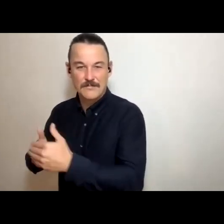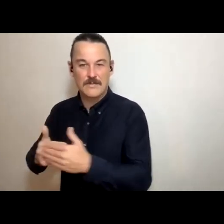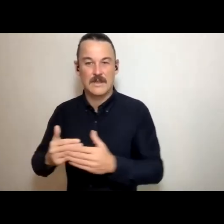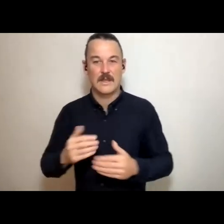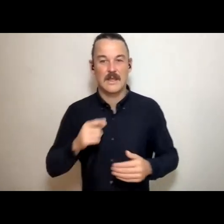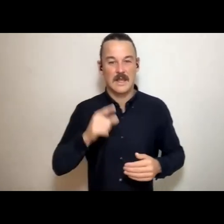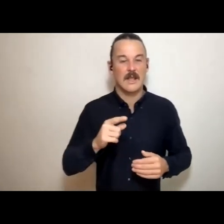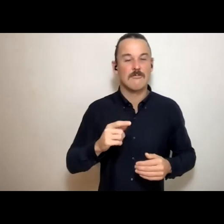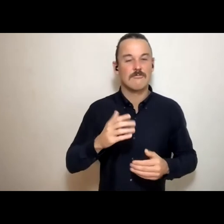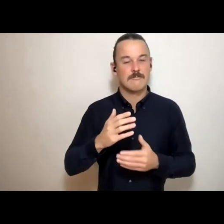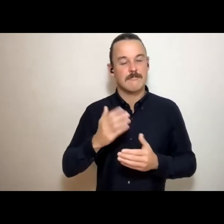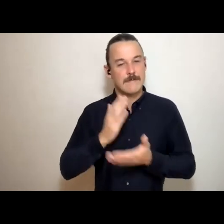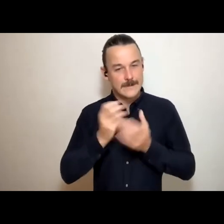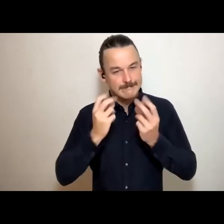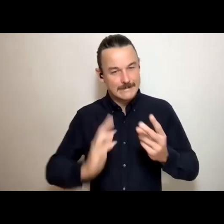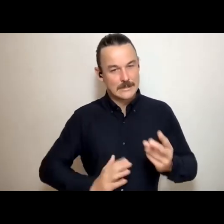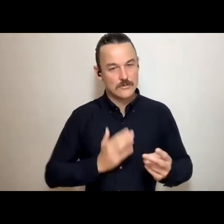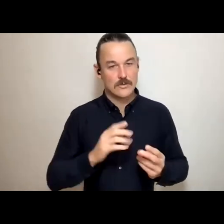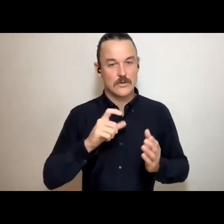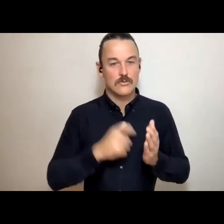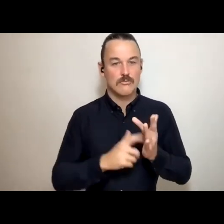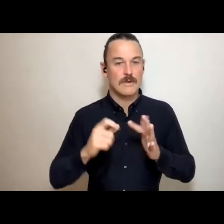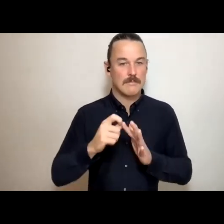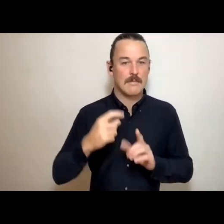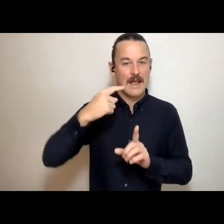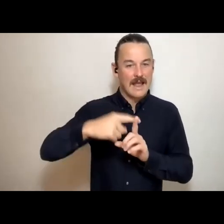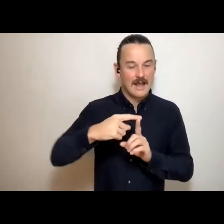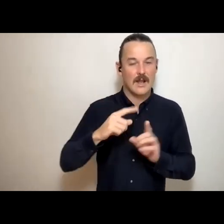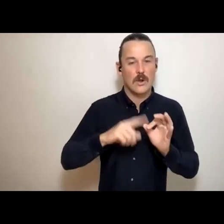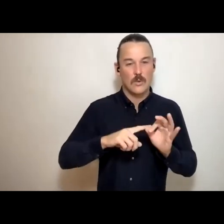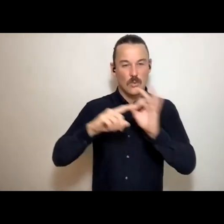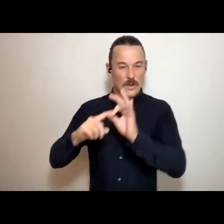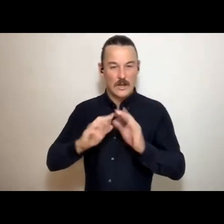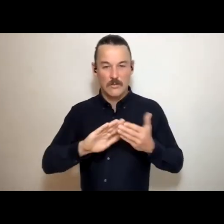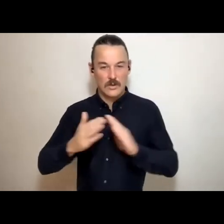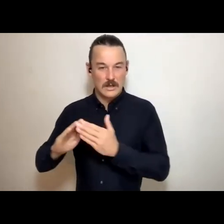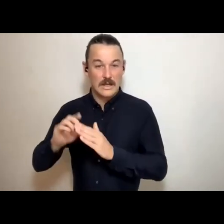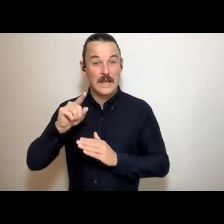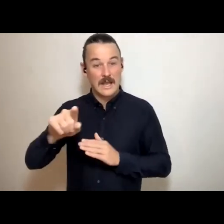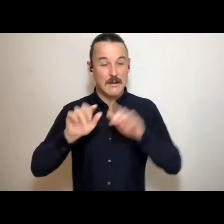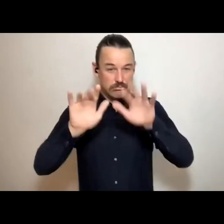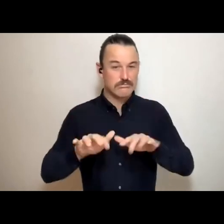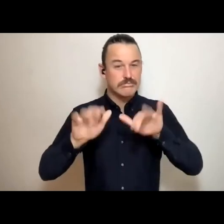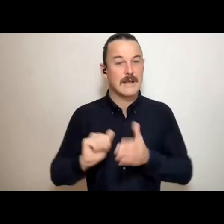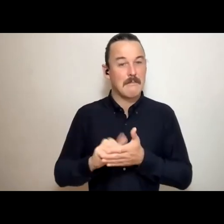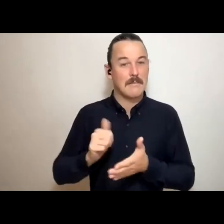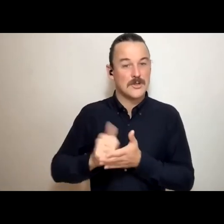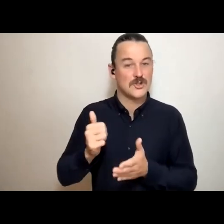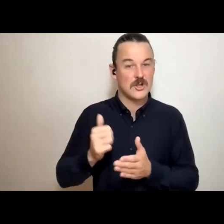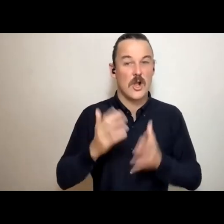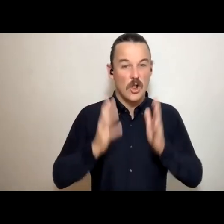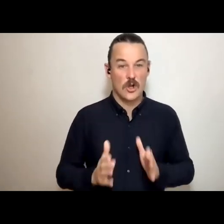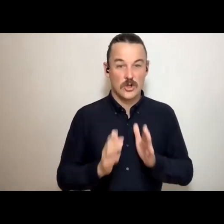communities. He has published in a range of leading journals and recently published his first book with Routledge's Interdisciplinary